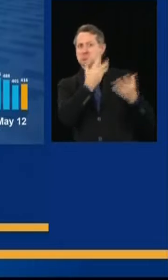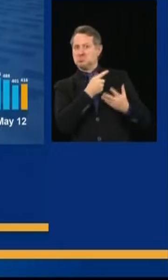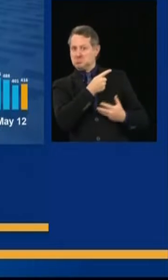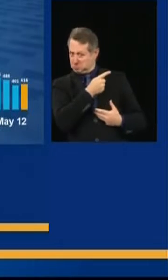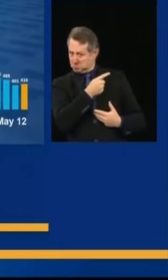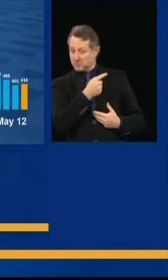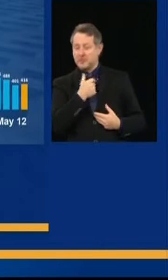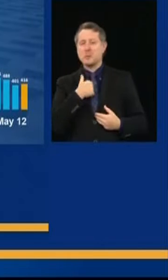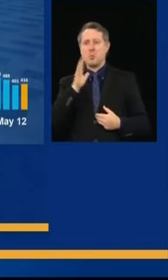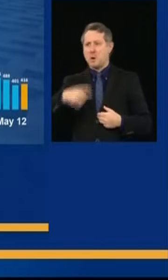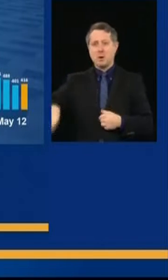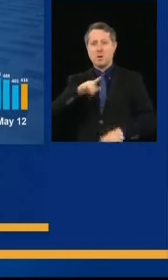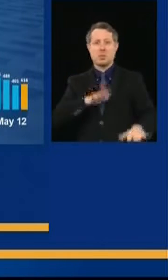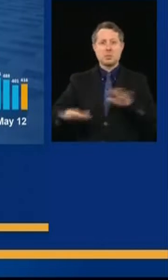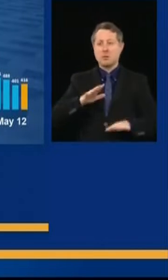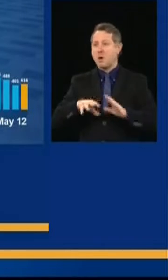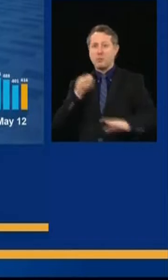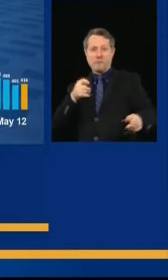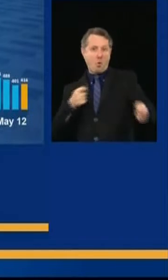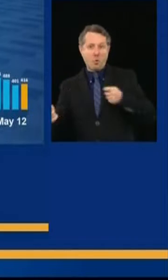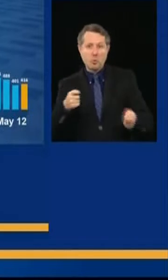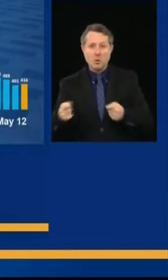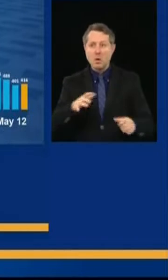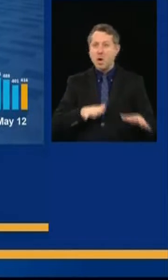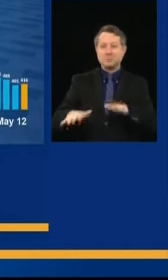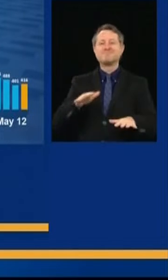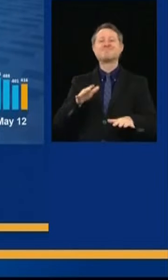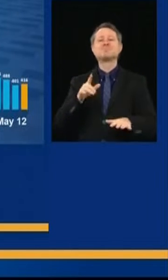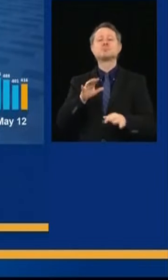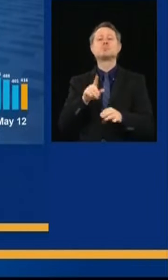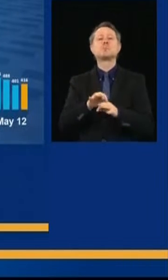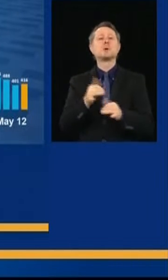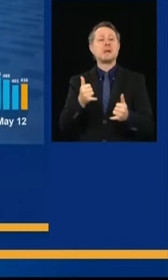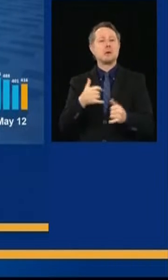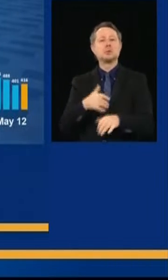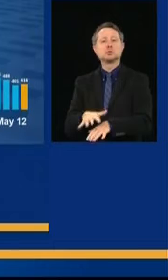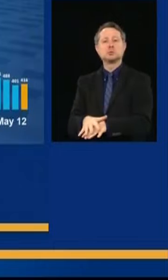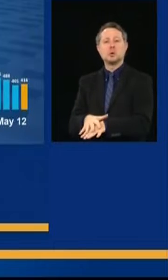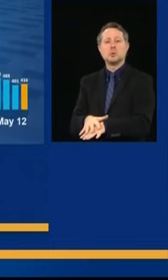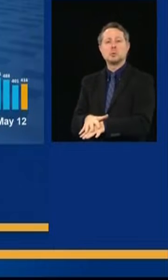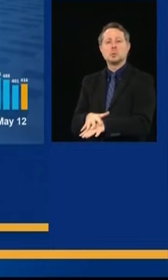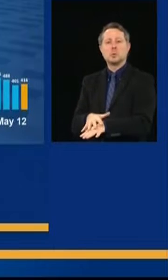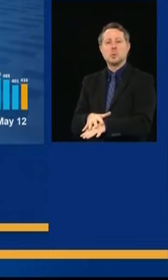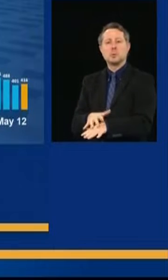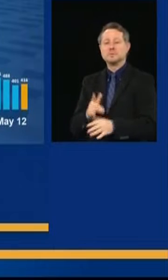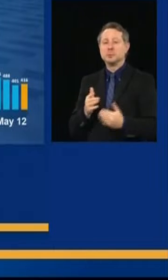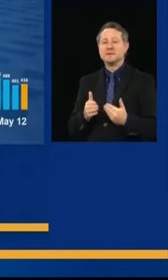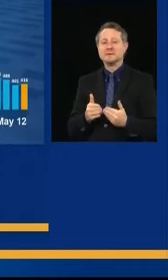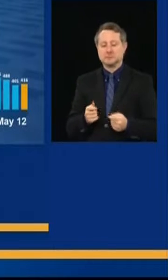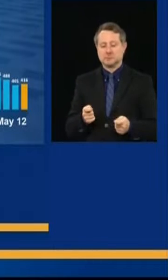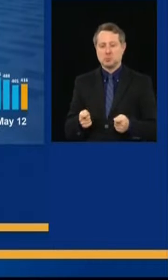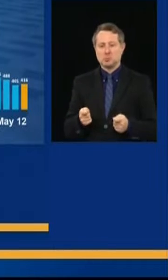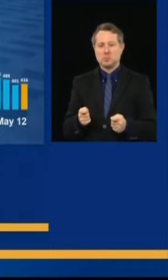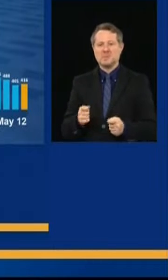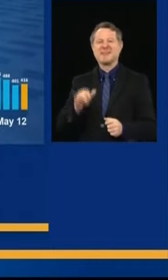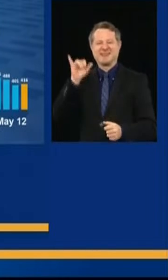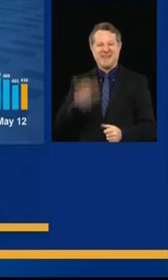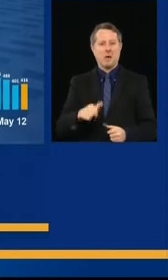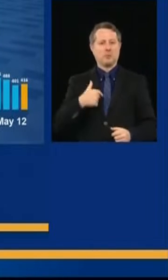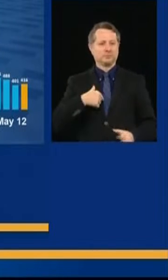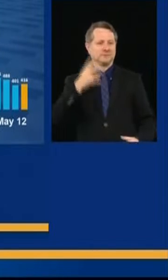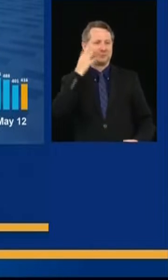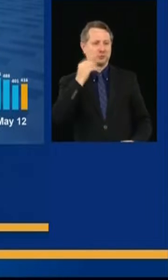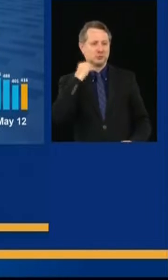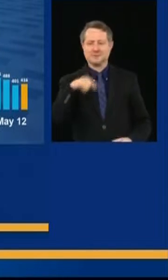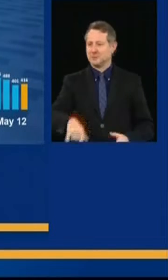control of the outbreak is much slower and much harder. And that was the experience we had here in New York. You see how fast